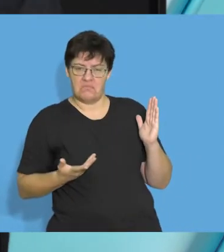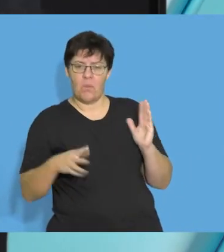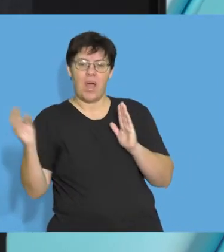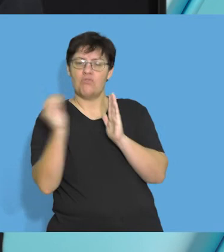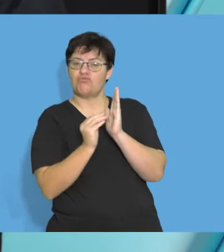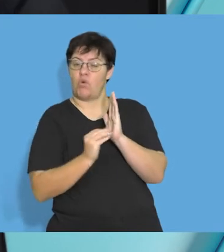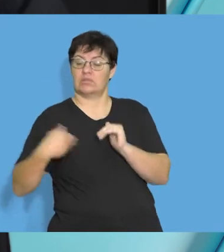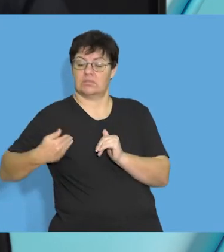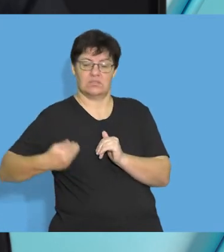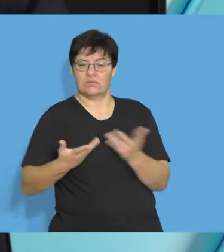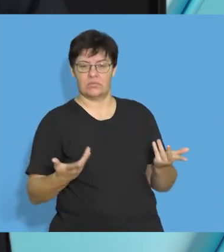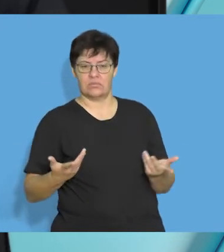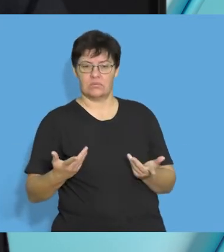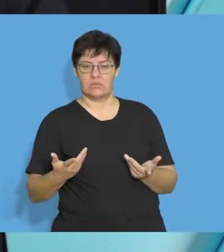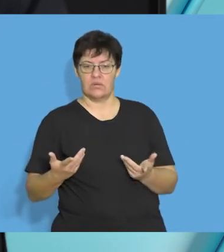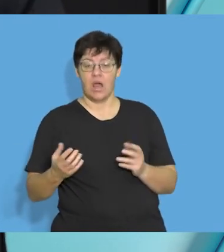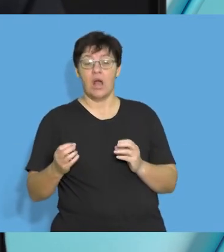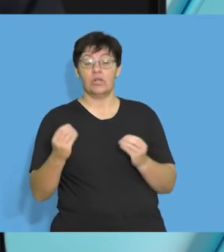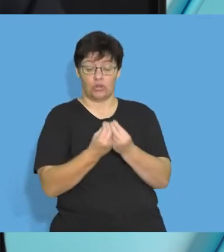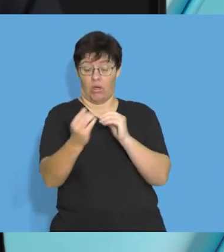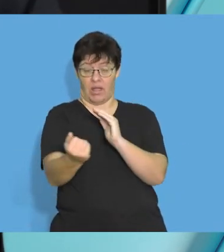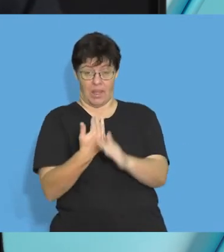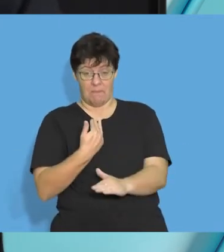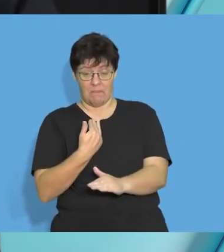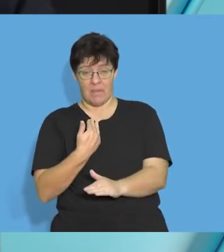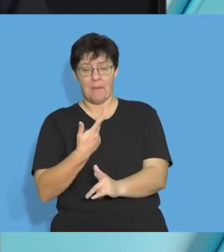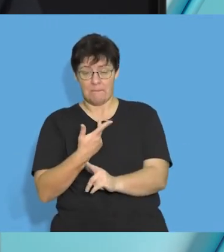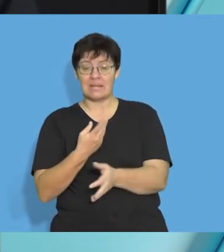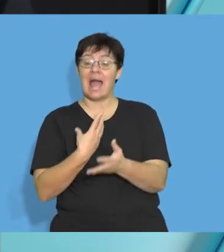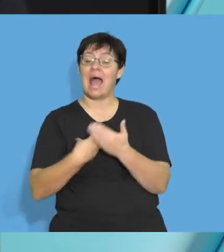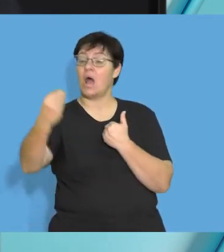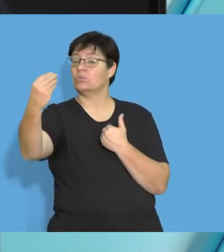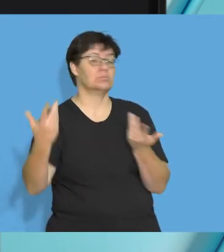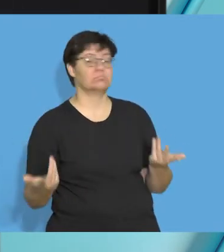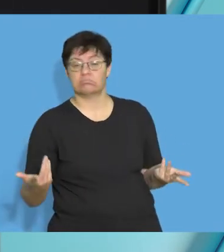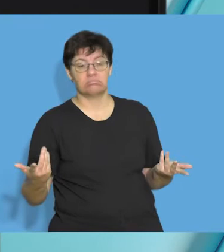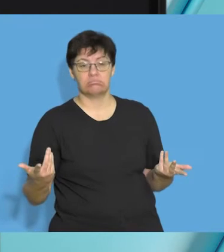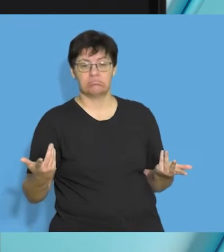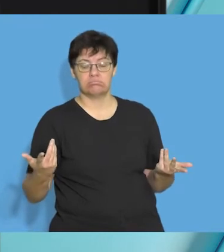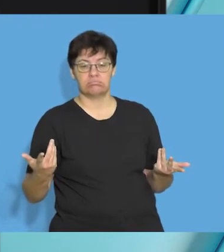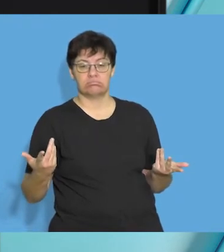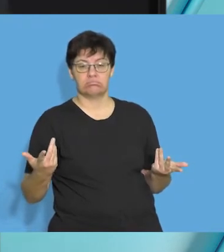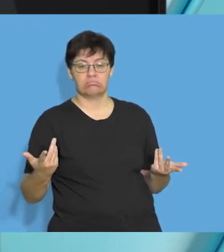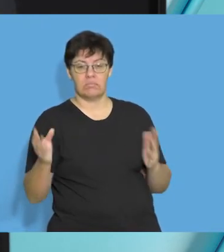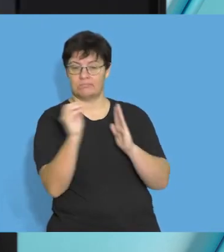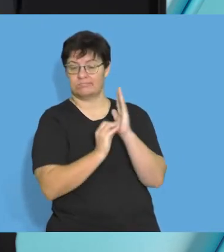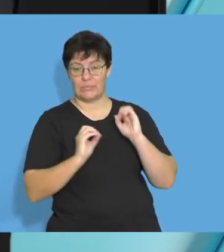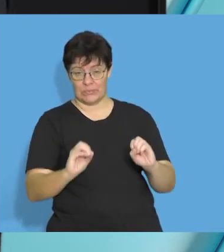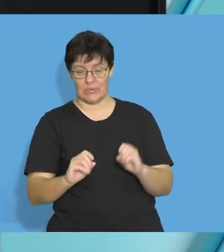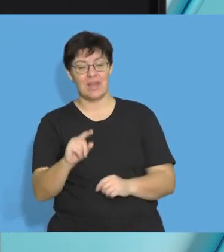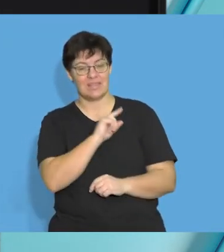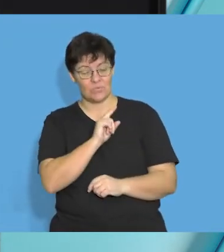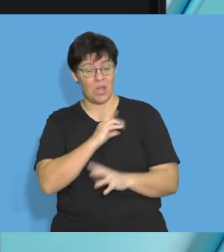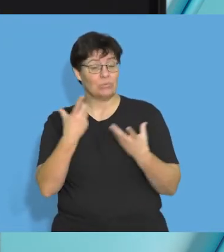You've recorded the inflow of stock, yes, but you haven't recorded when goods were sold. Therefore, when